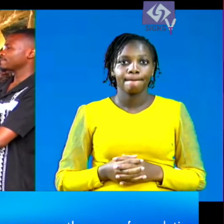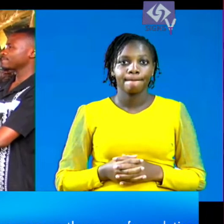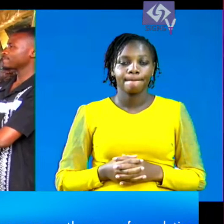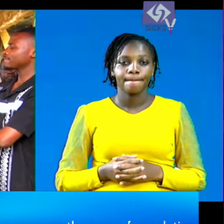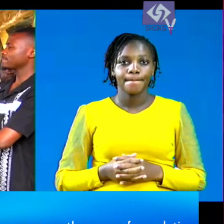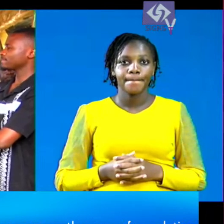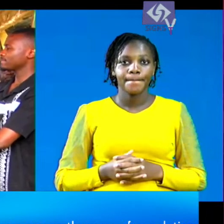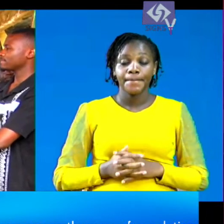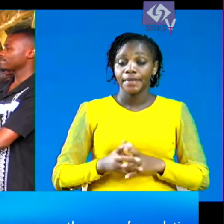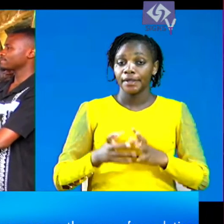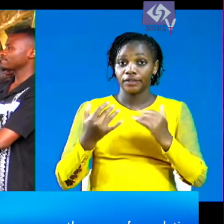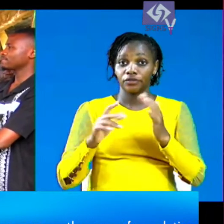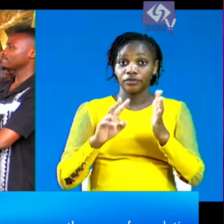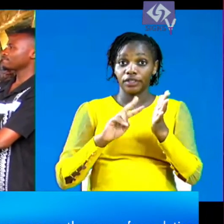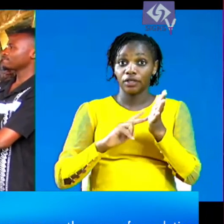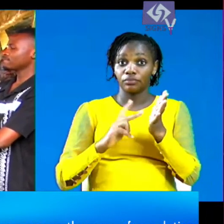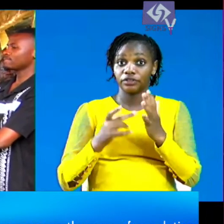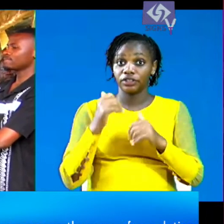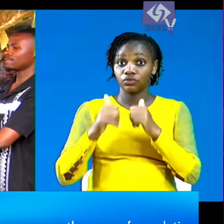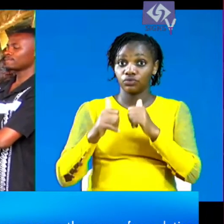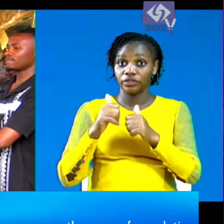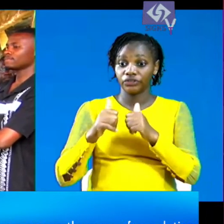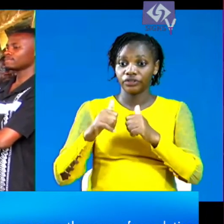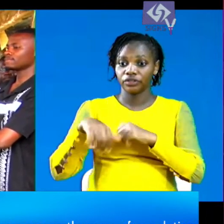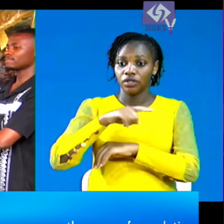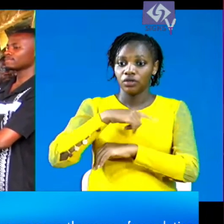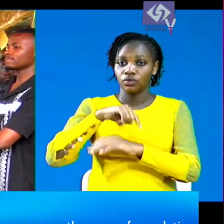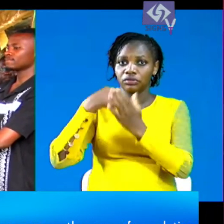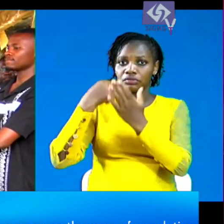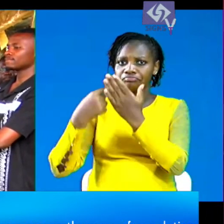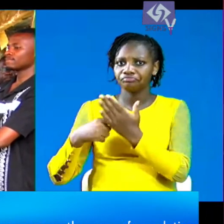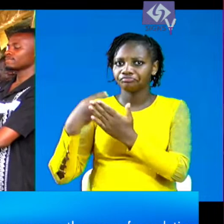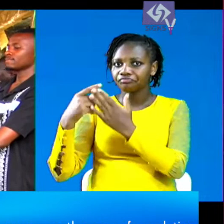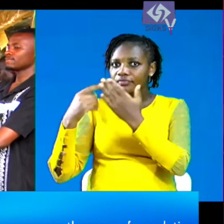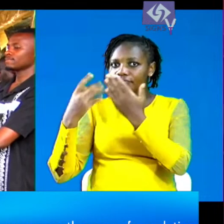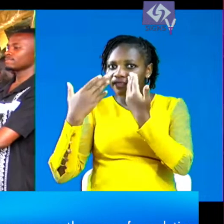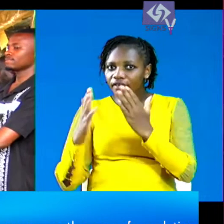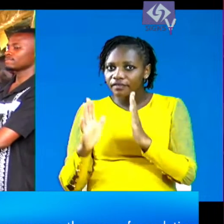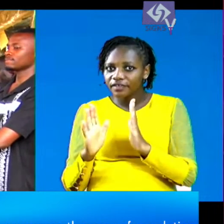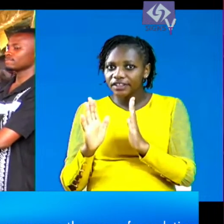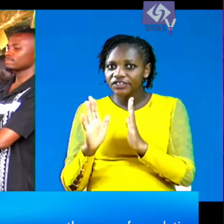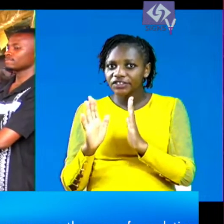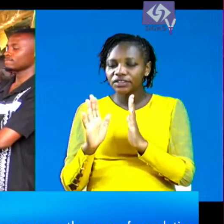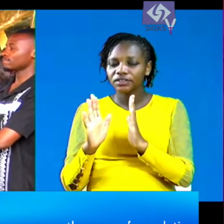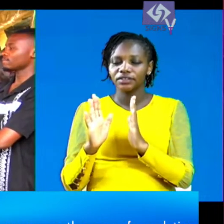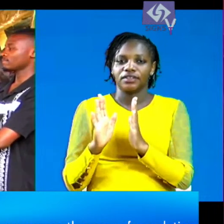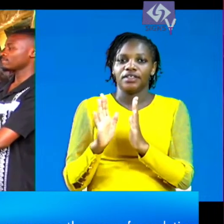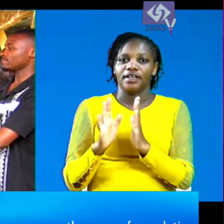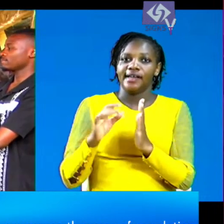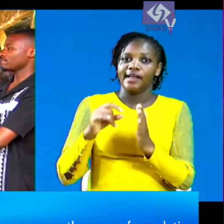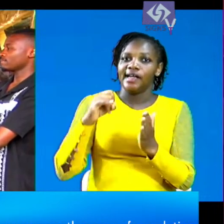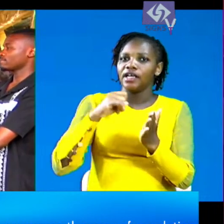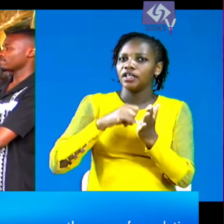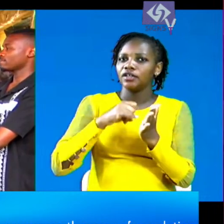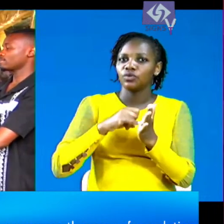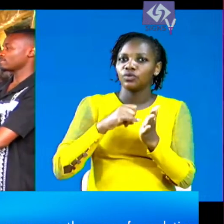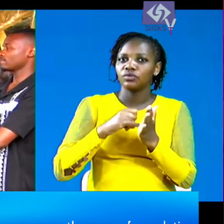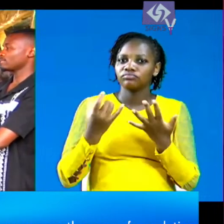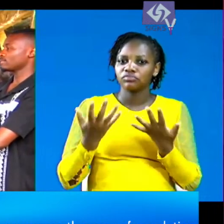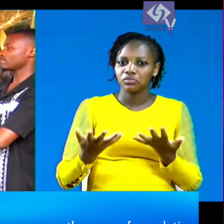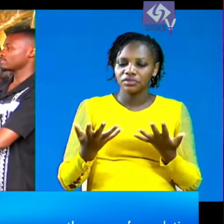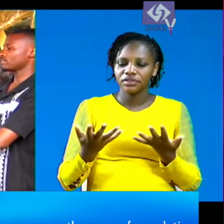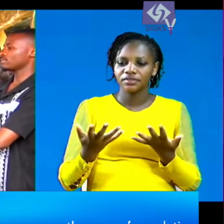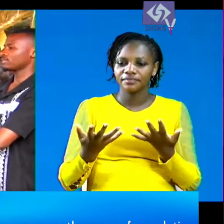And the projects which we deliberated on are, among others, the